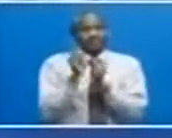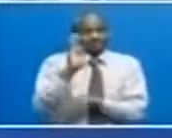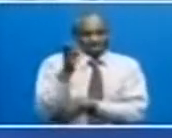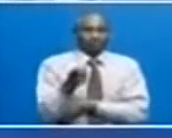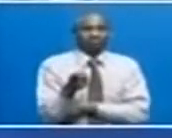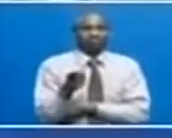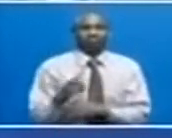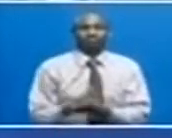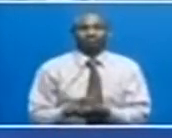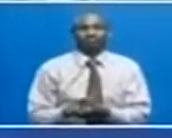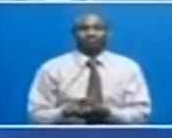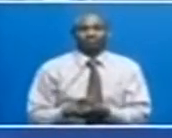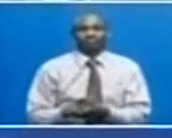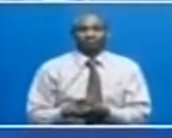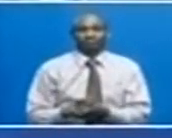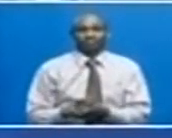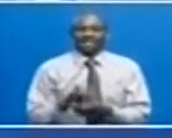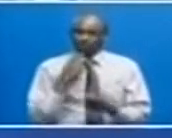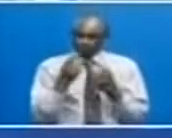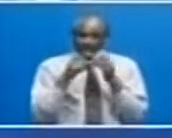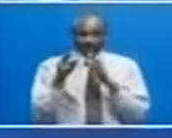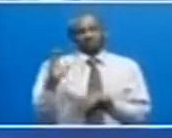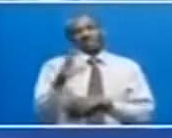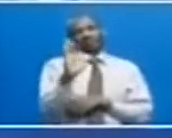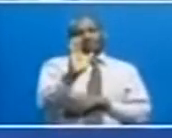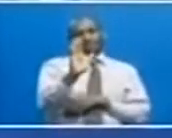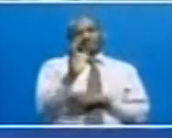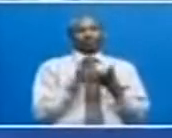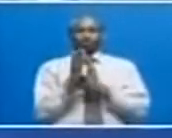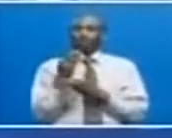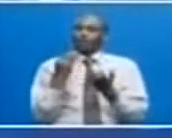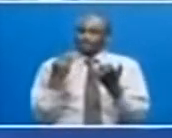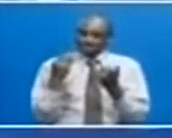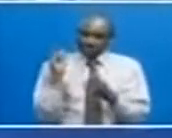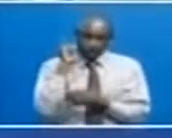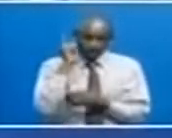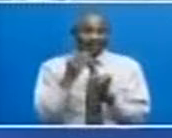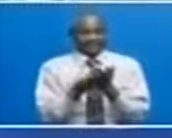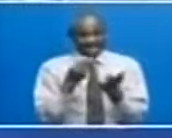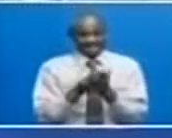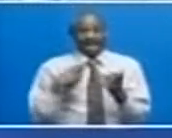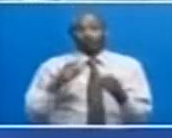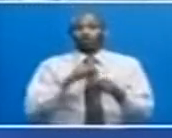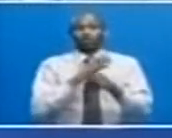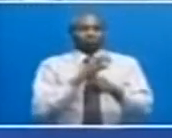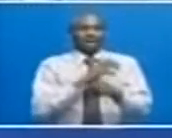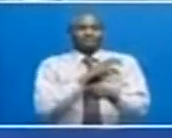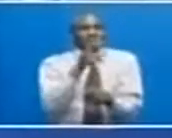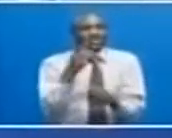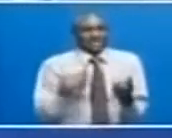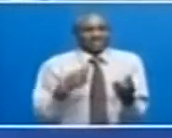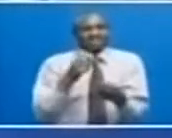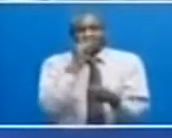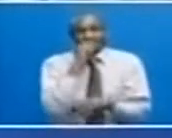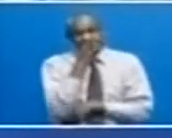close to 10 billion shillings. Yeah. Let's talk about your customers through mobile money. Also talking about Mpower in Tanzania, there seems to be in